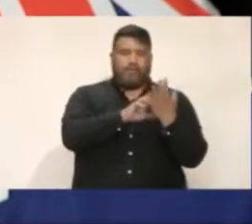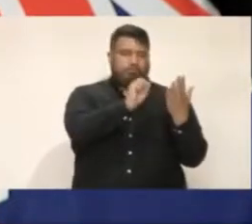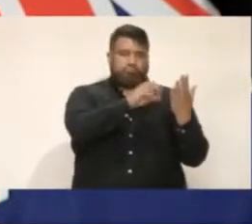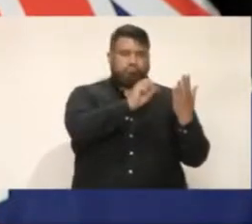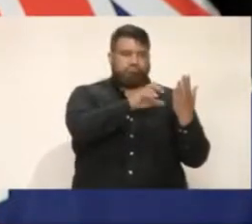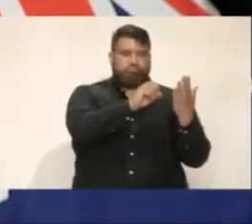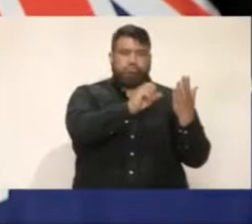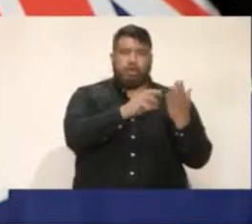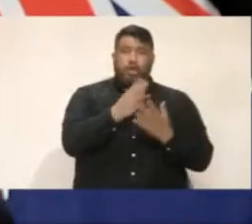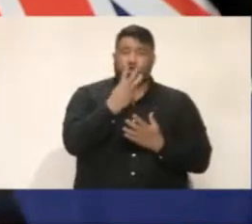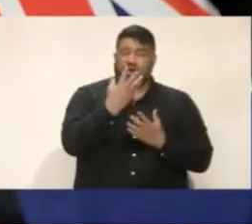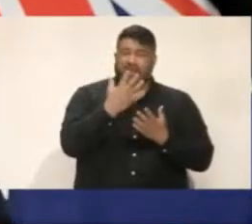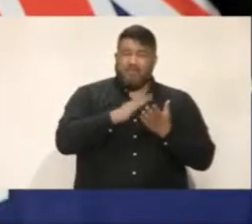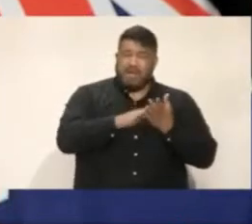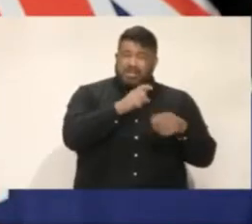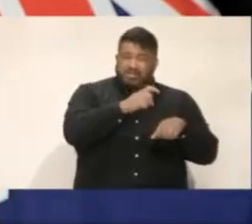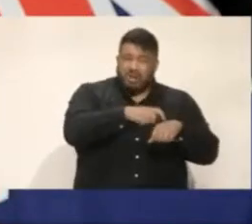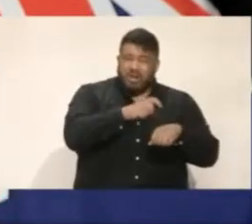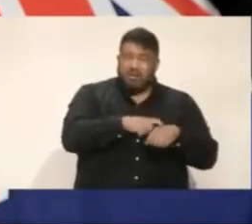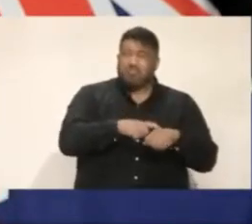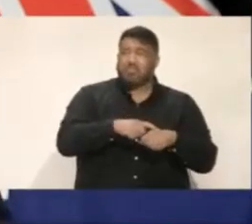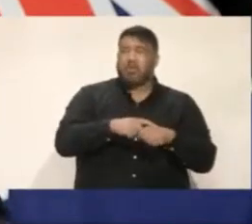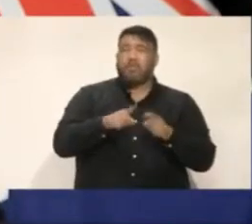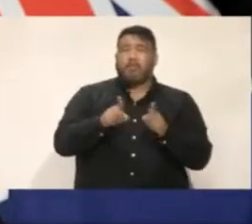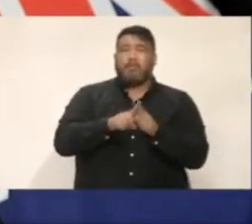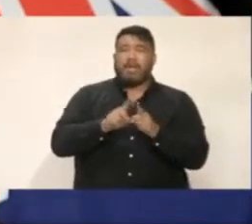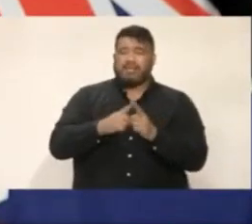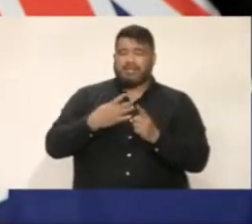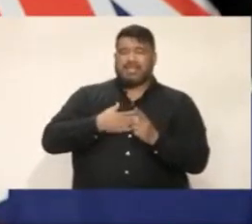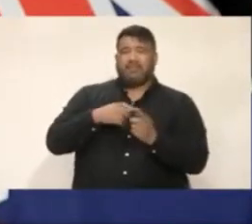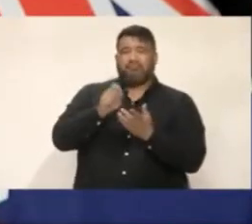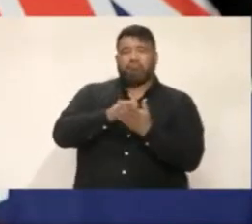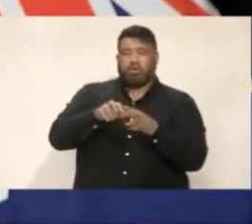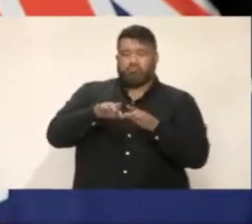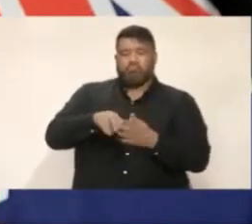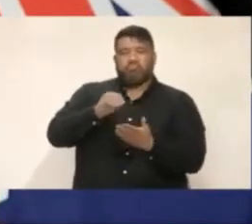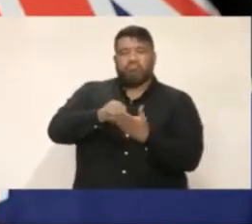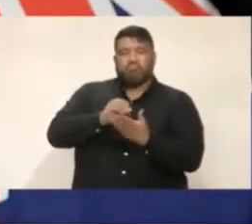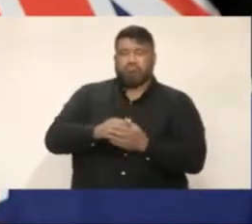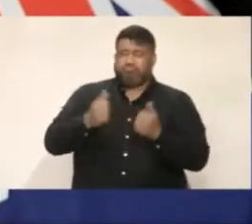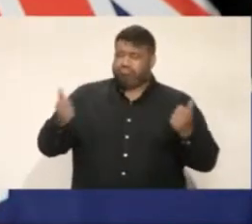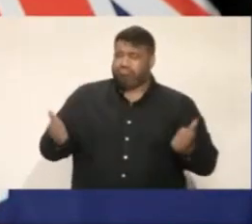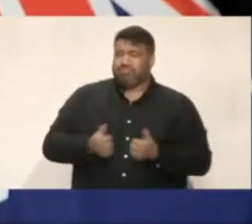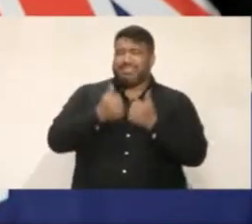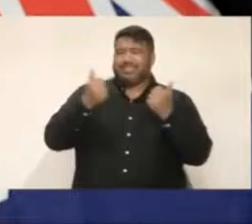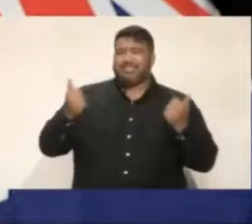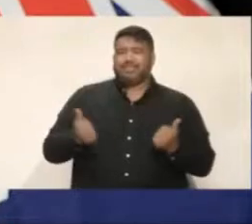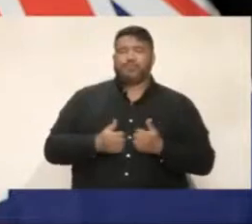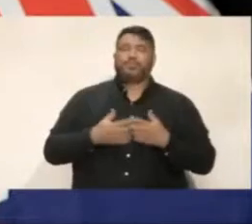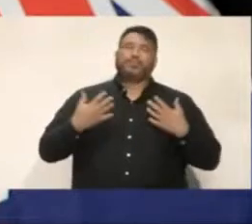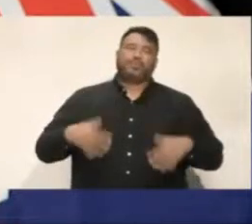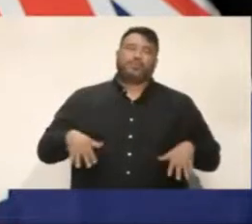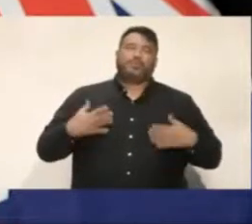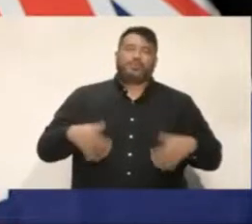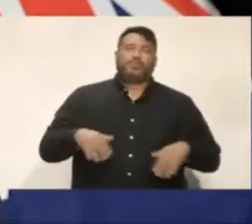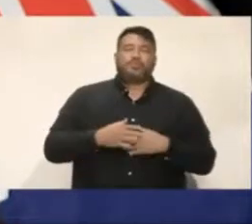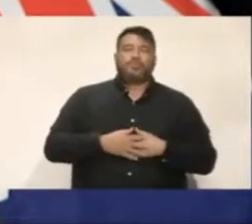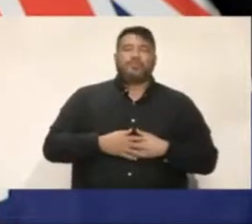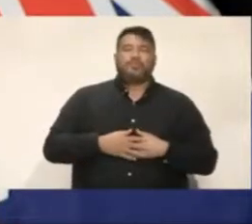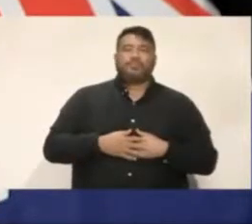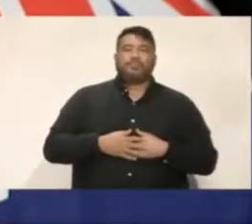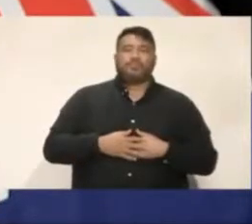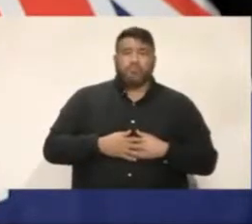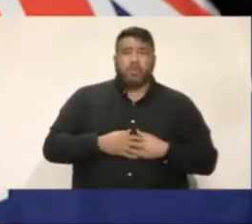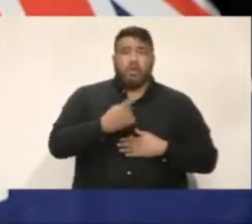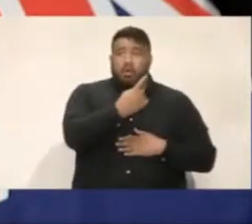2.3 million manual diary entries. But another key point I just want to emphasise is that every one of those people who have